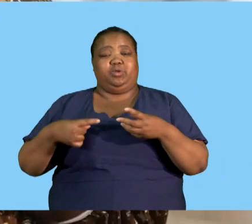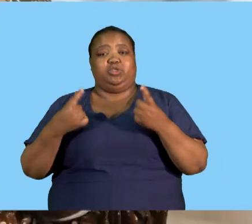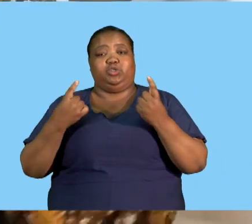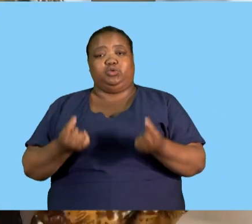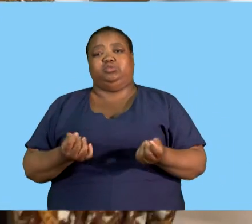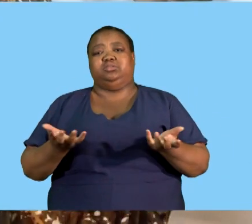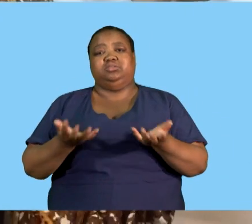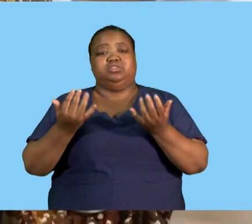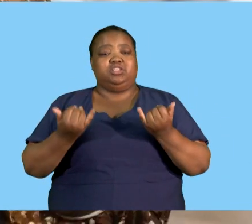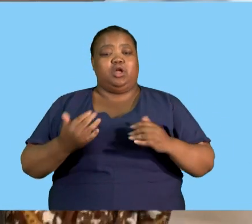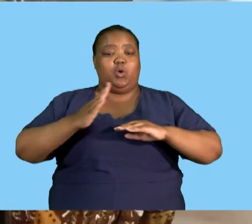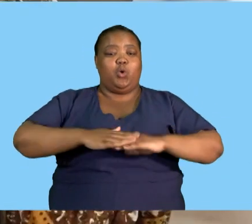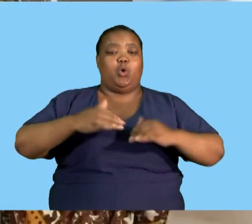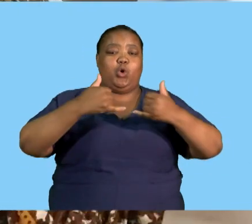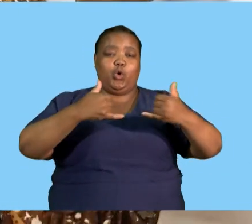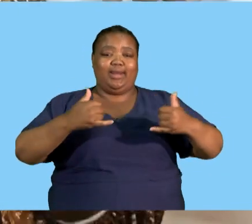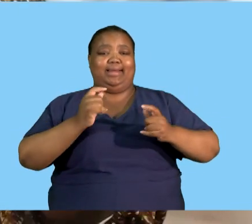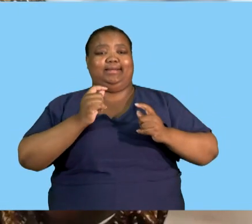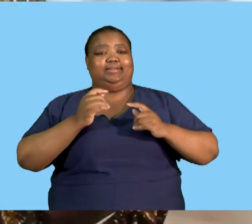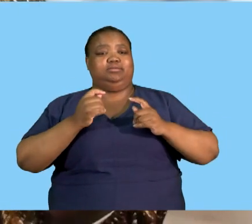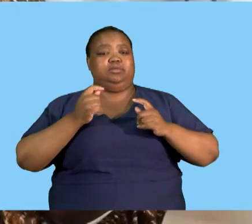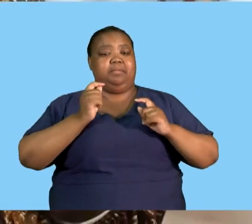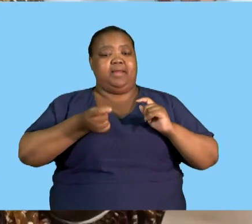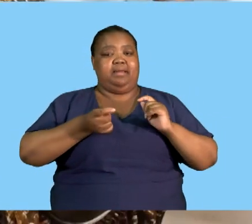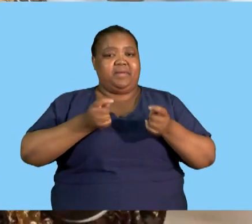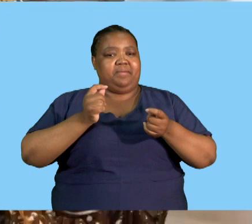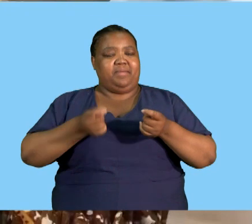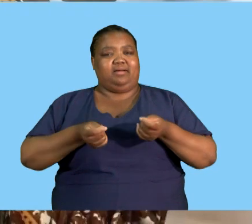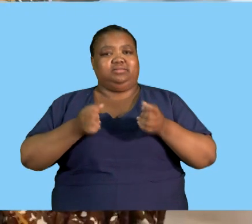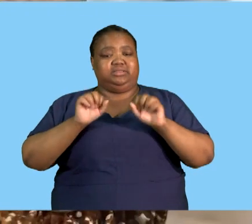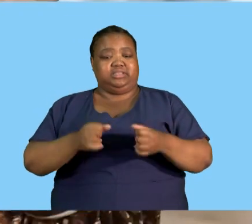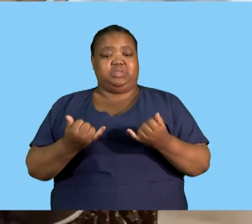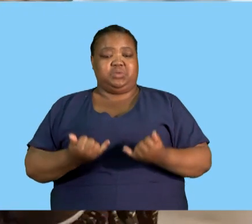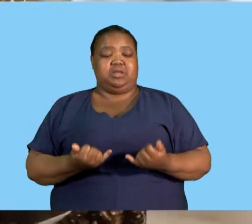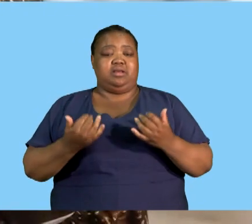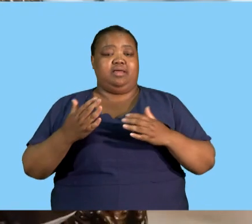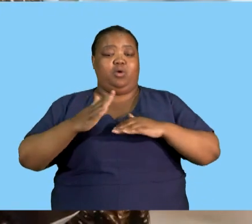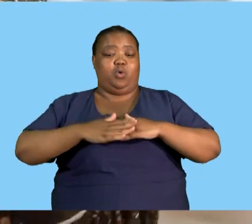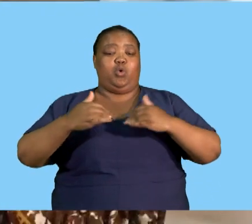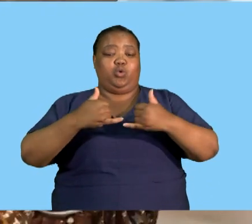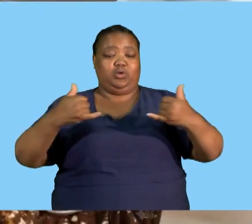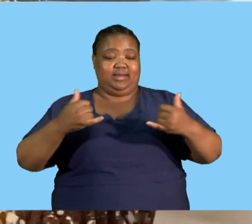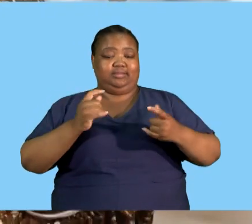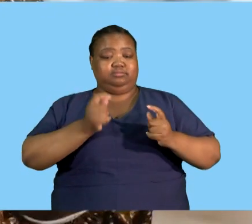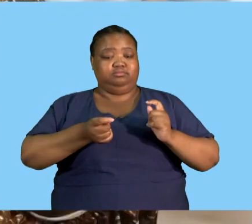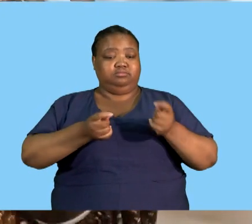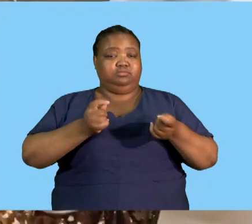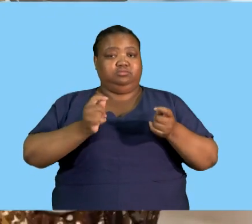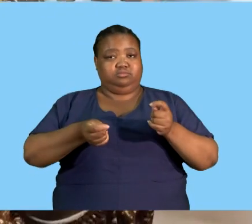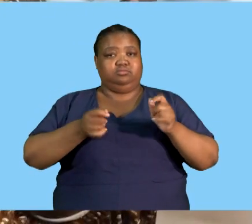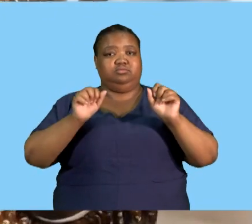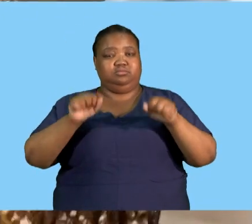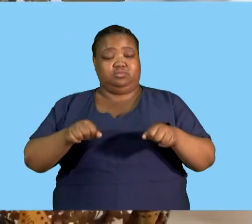going through e-commerce. People are buying online. There's online shopping. So a lot of things are done online. Basically, there's what we call